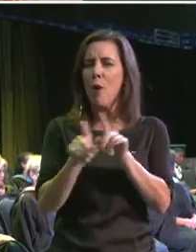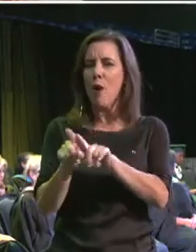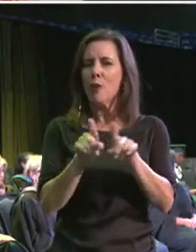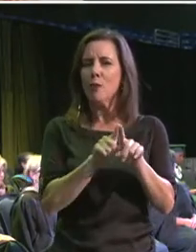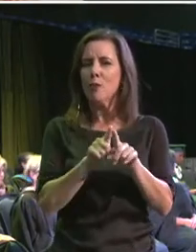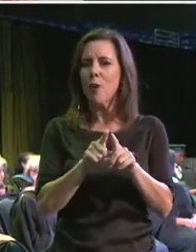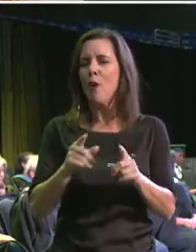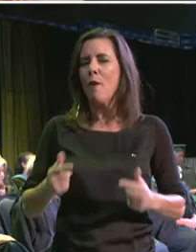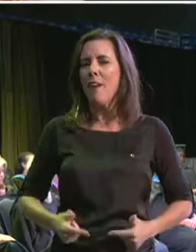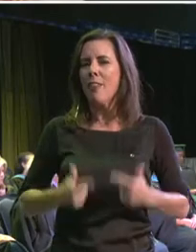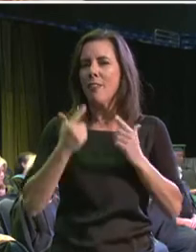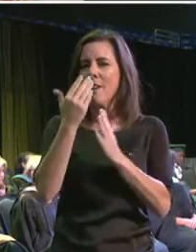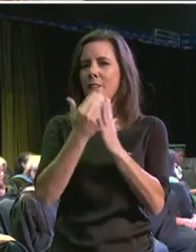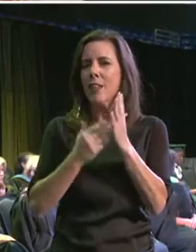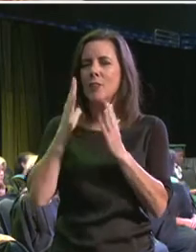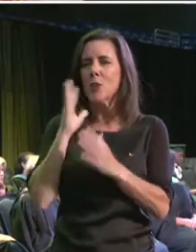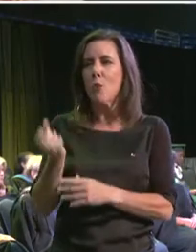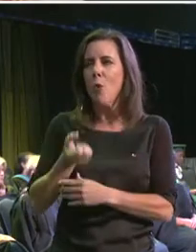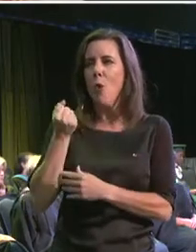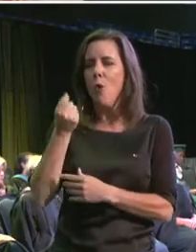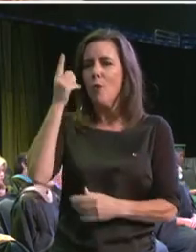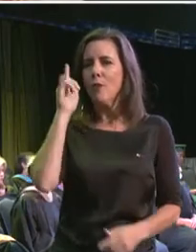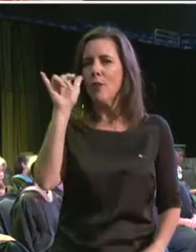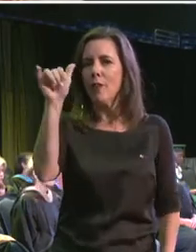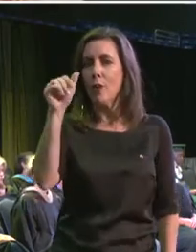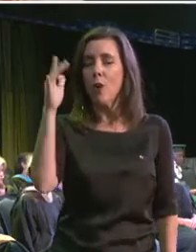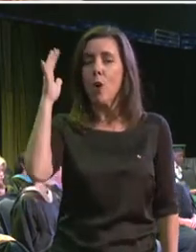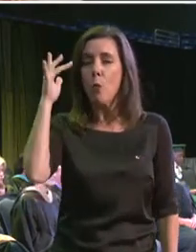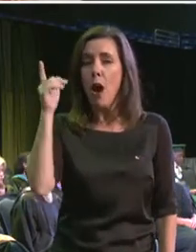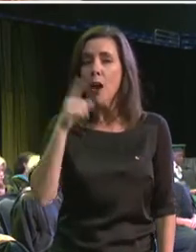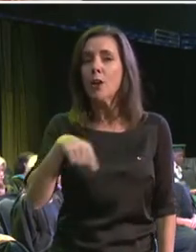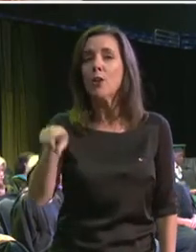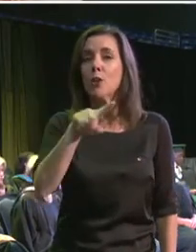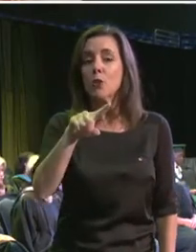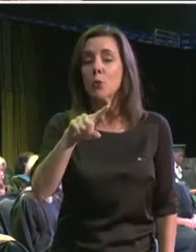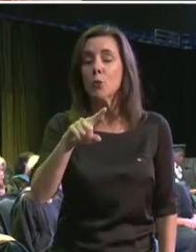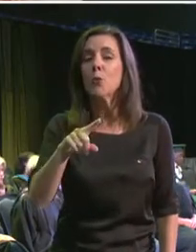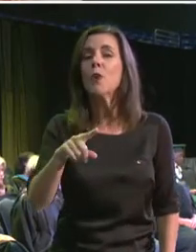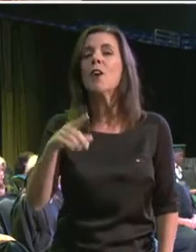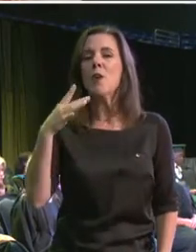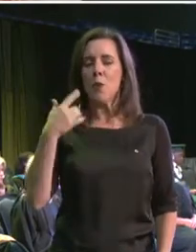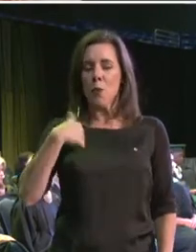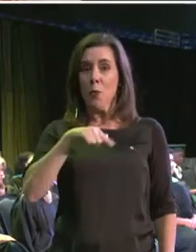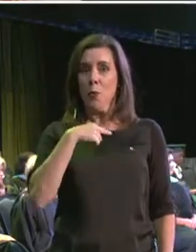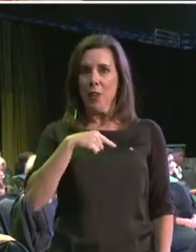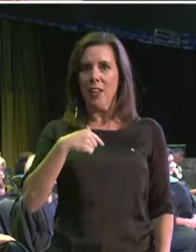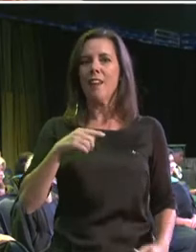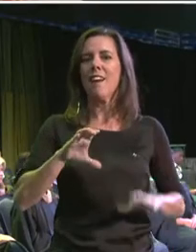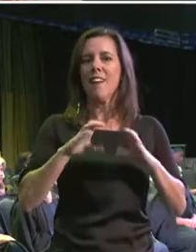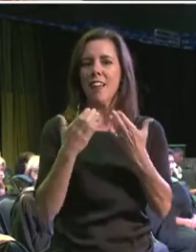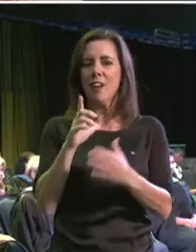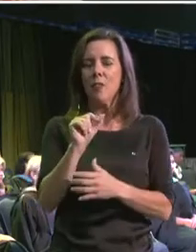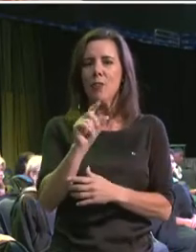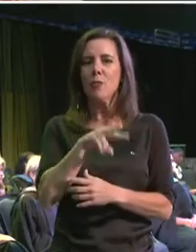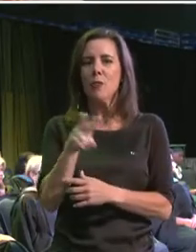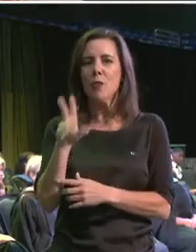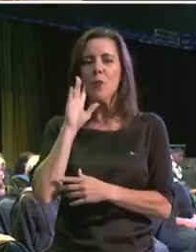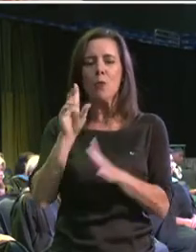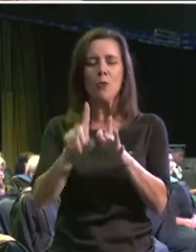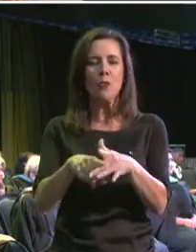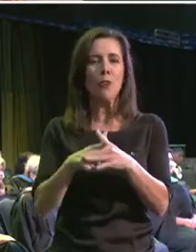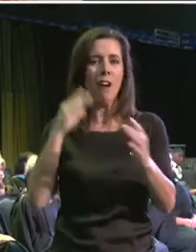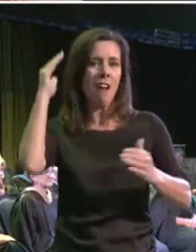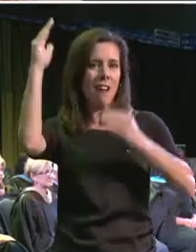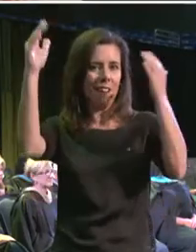lifelong lessons we will take with us. Because of you, we, the class of 2022, will begin our